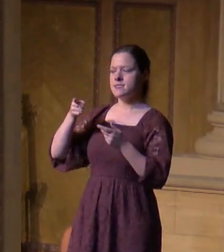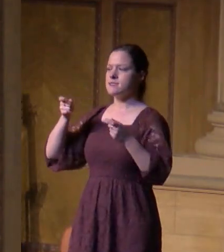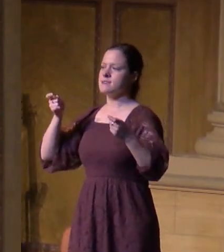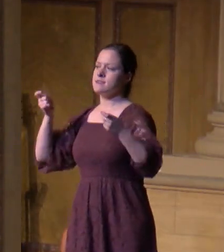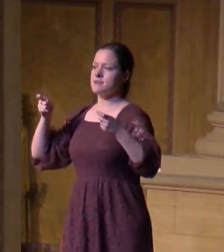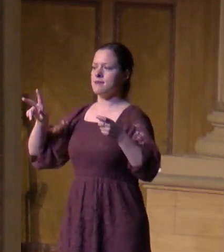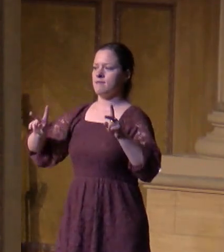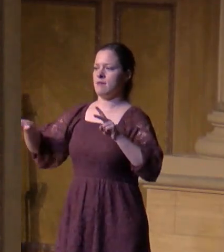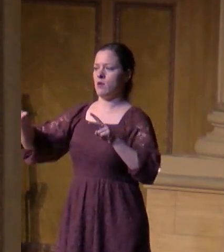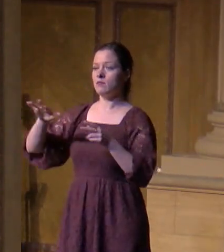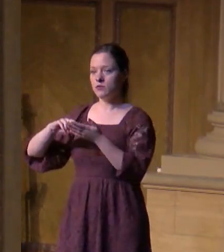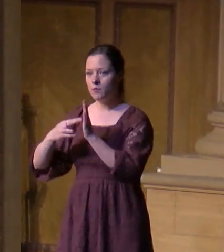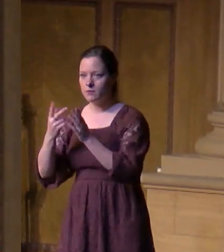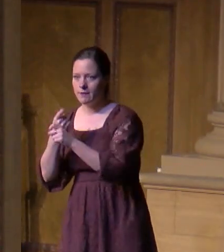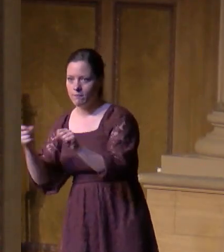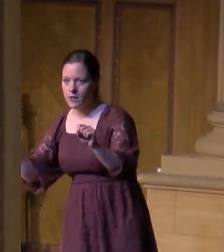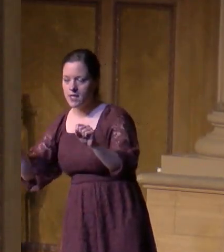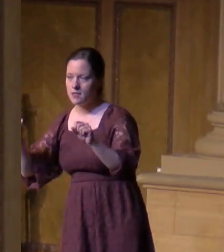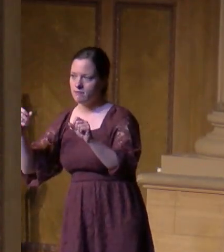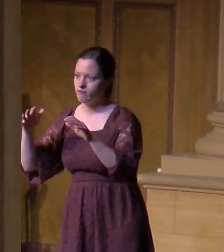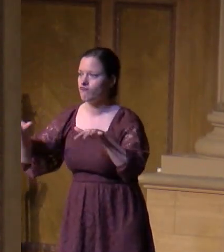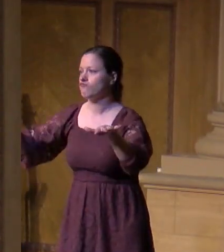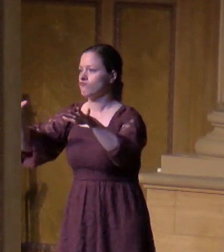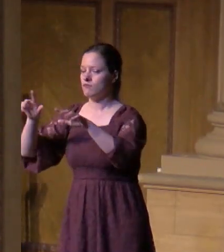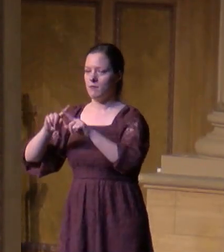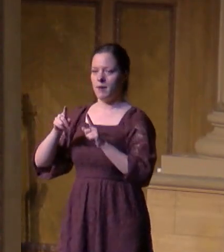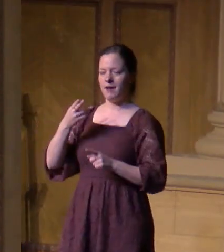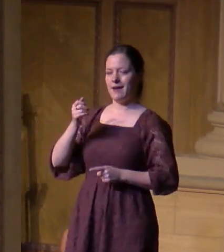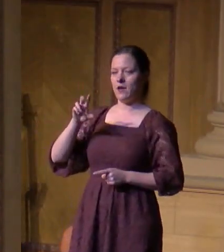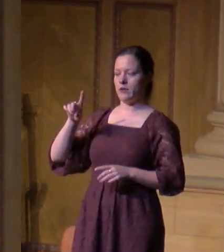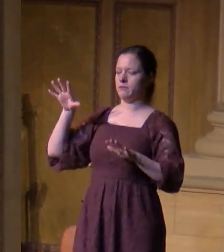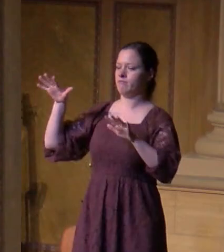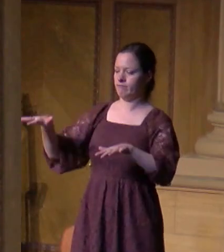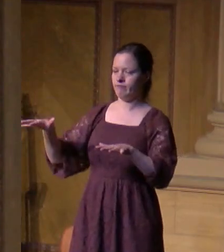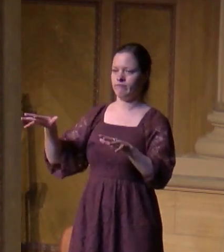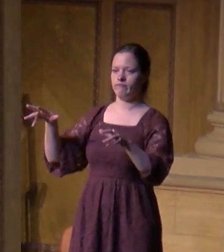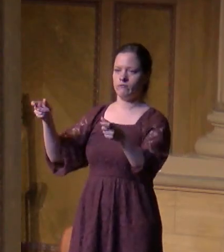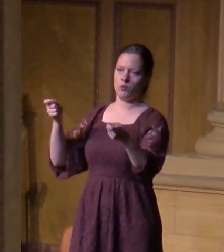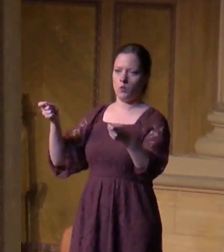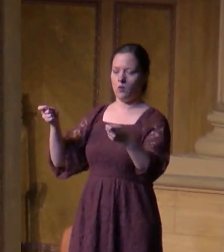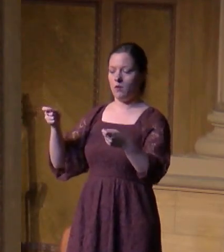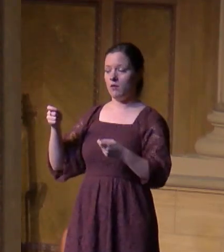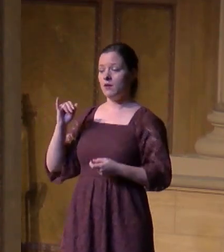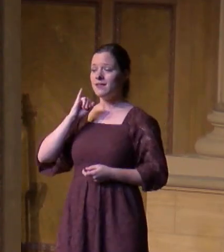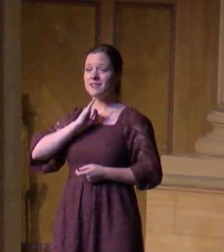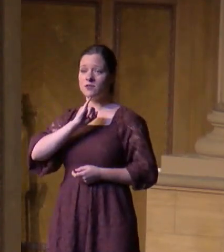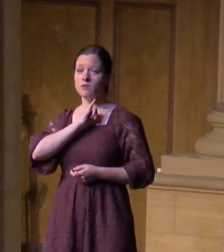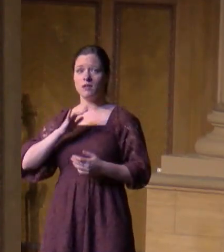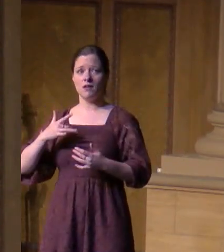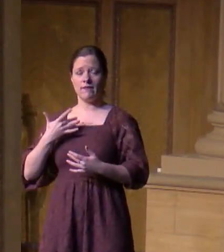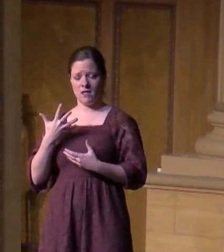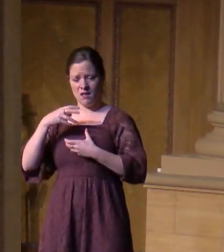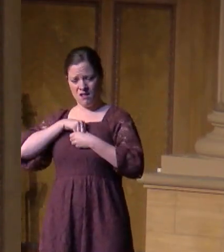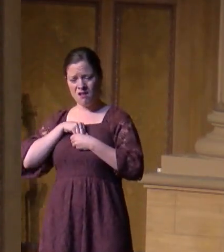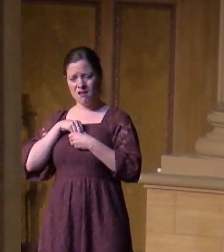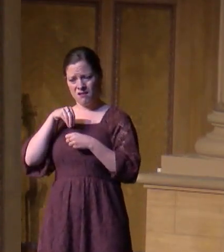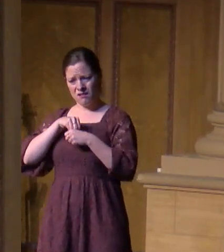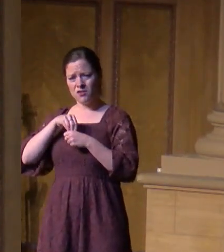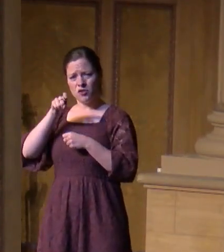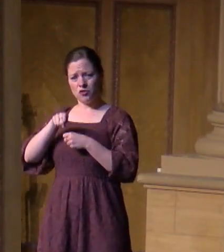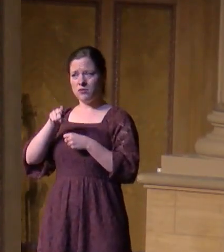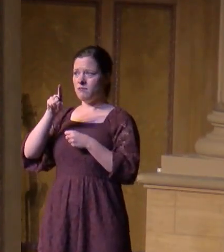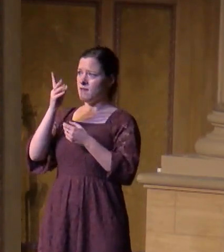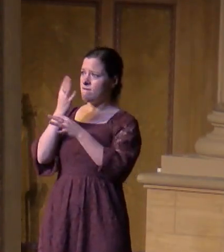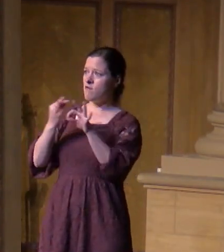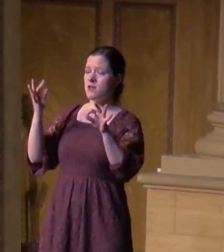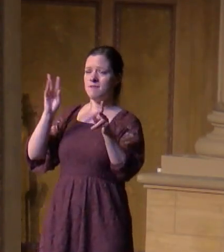who were supposed to be free. Deep within their psyche was embedded the belief that they were supposed to be a free people under God.